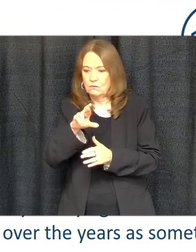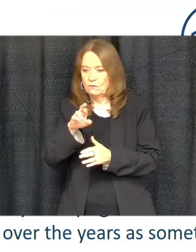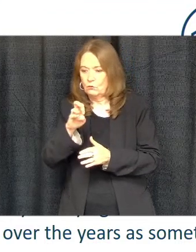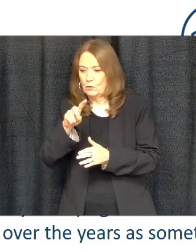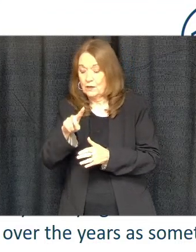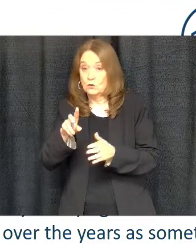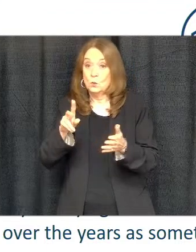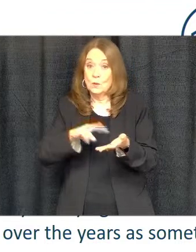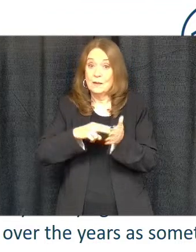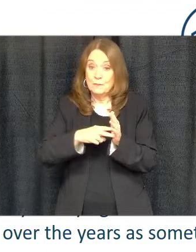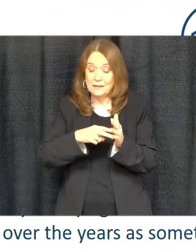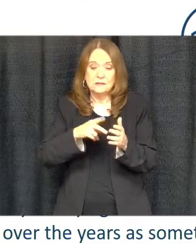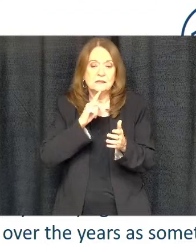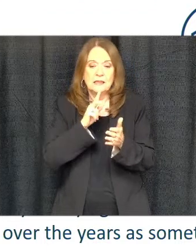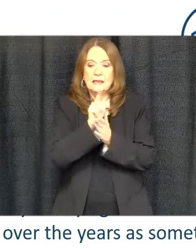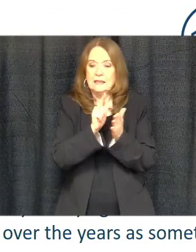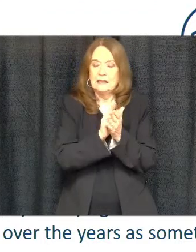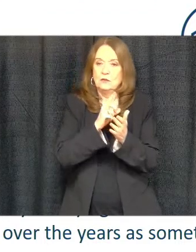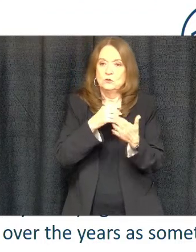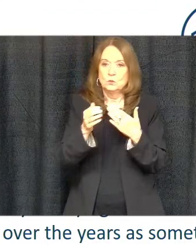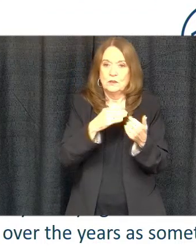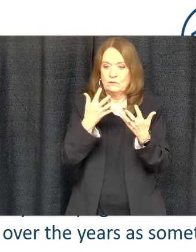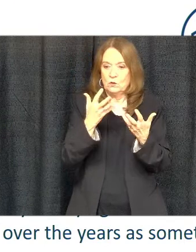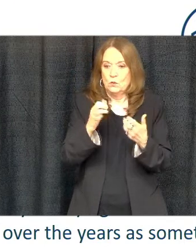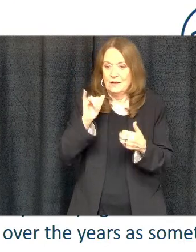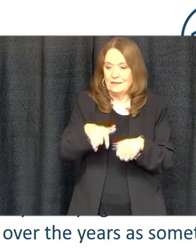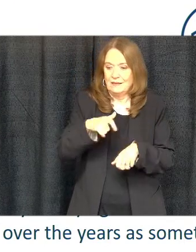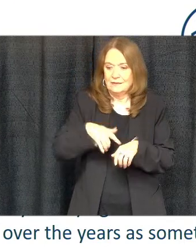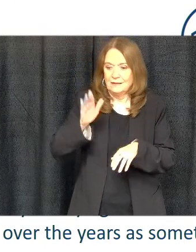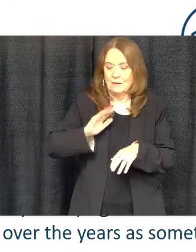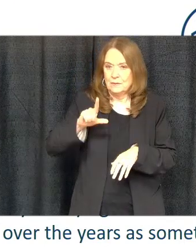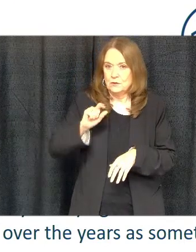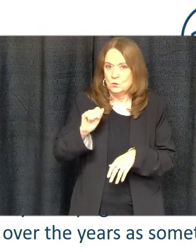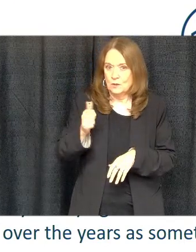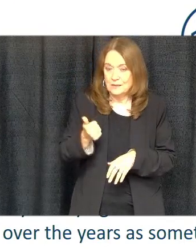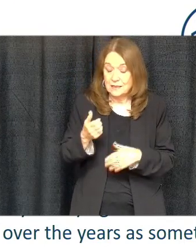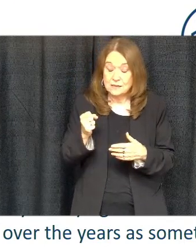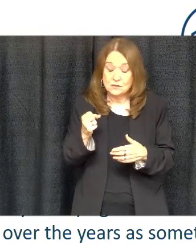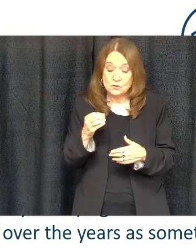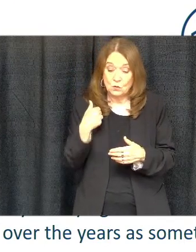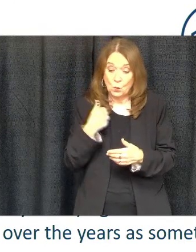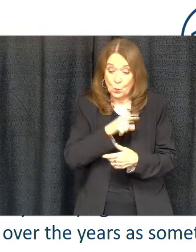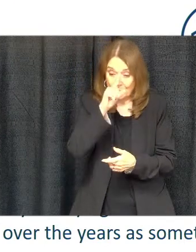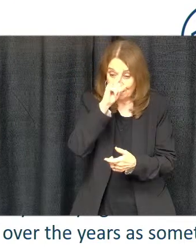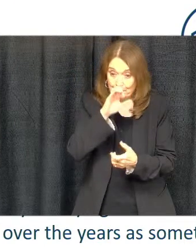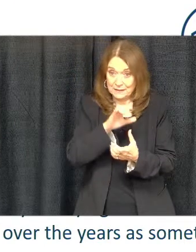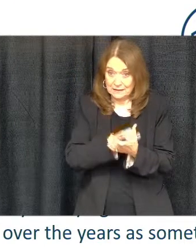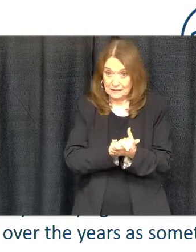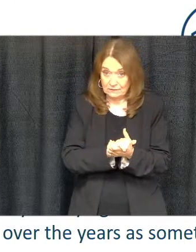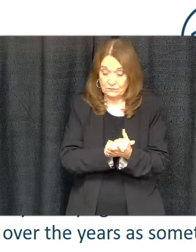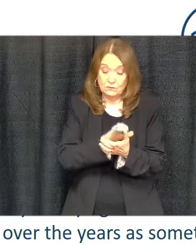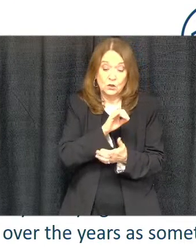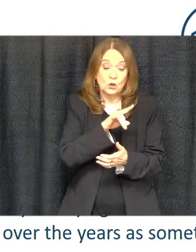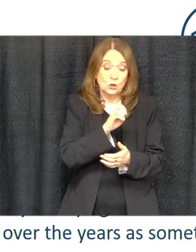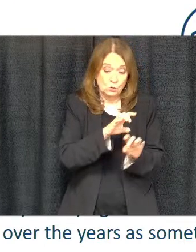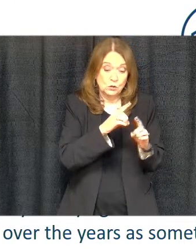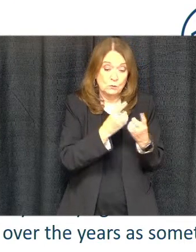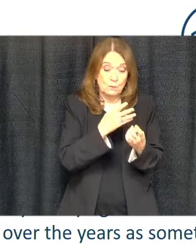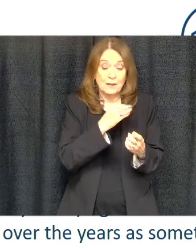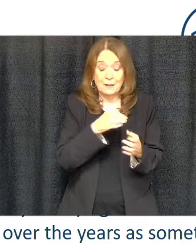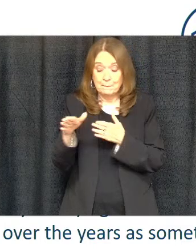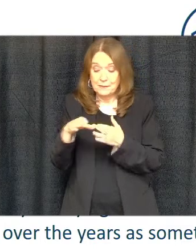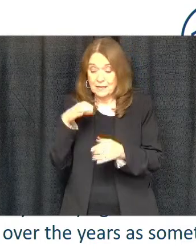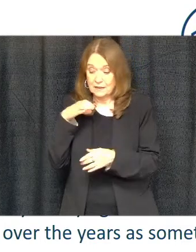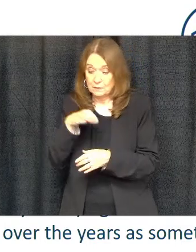do what you wanted to do at the time of 2010. So we believe, both the Code Department and the Planning Commission believe that